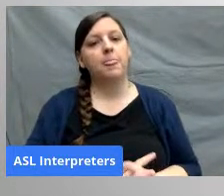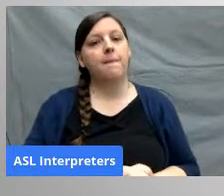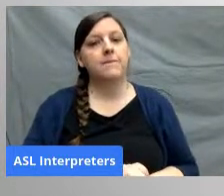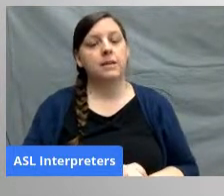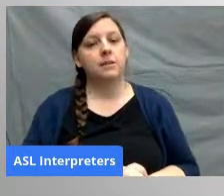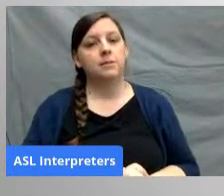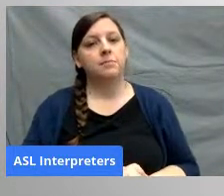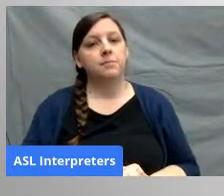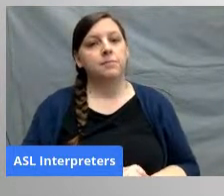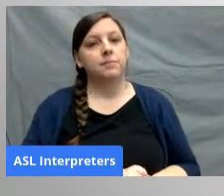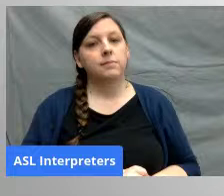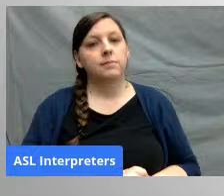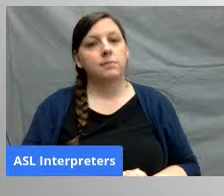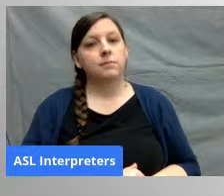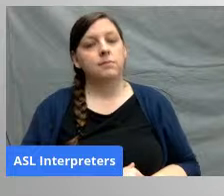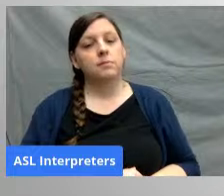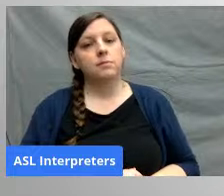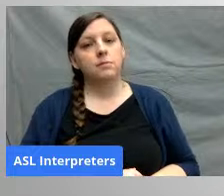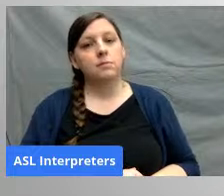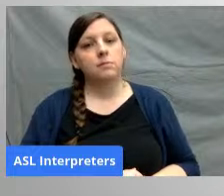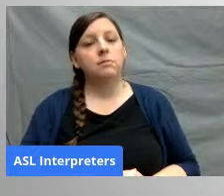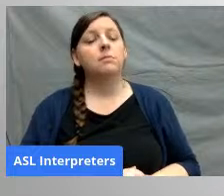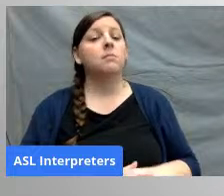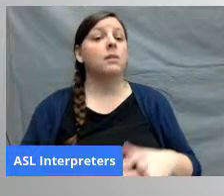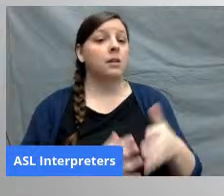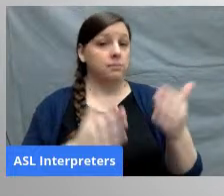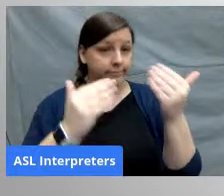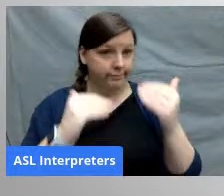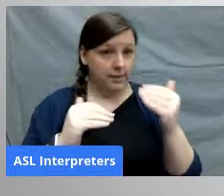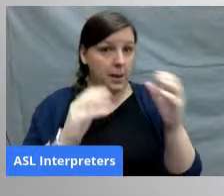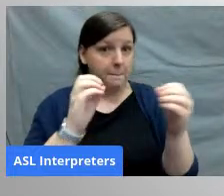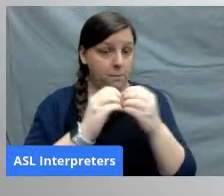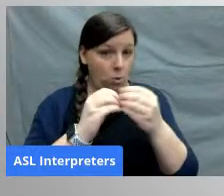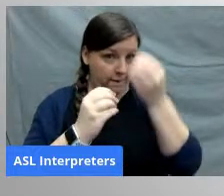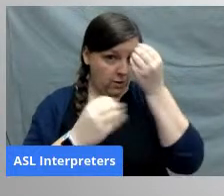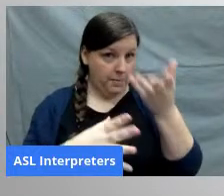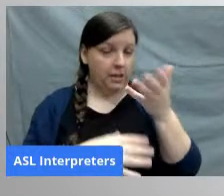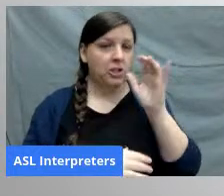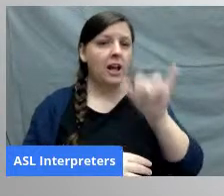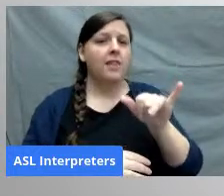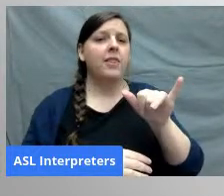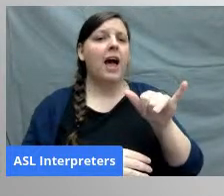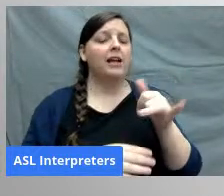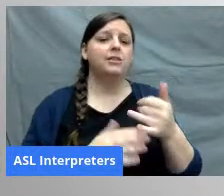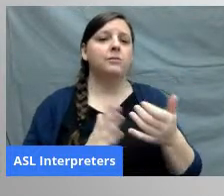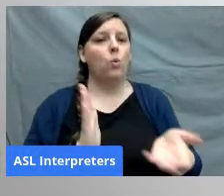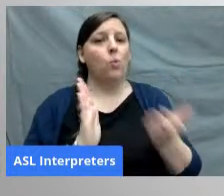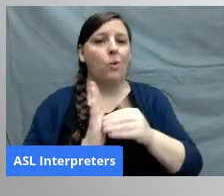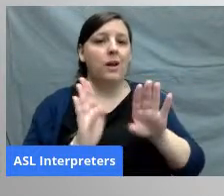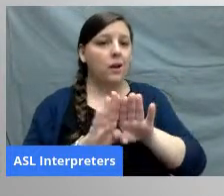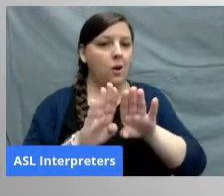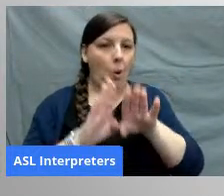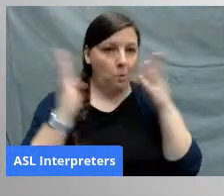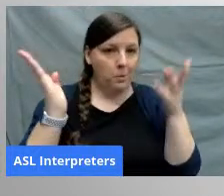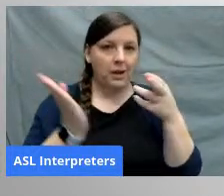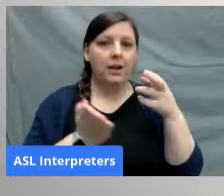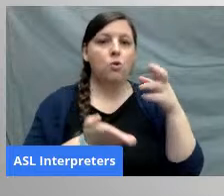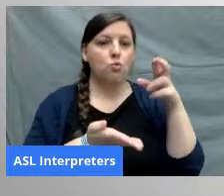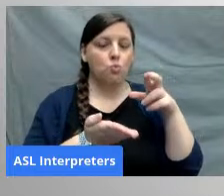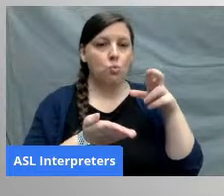Just some additional information that the reopening registration that our parents did in January, we